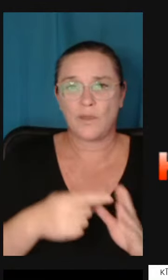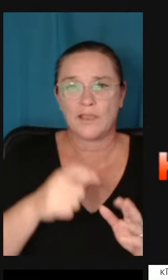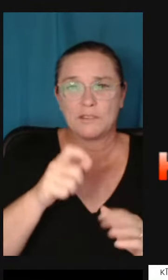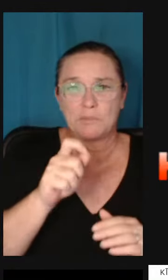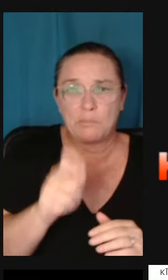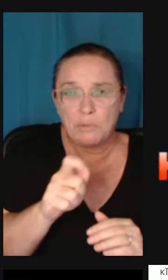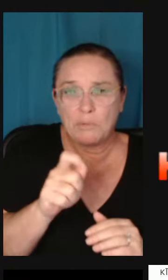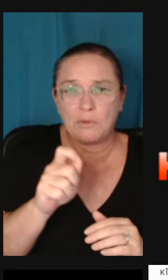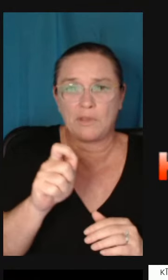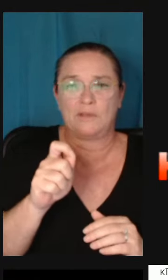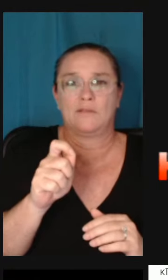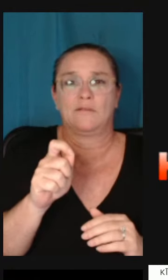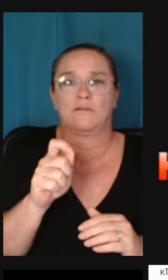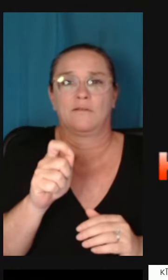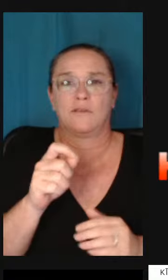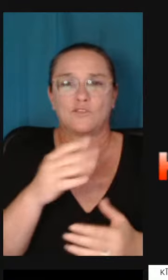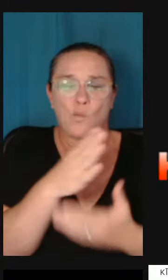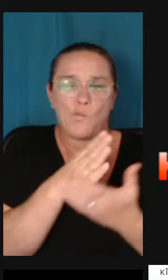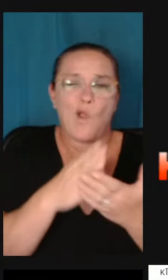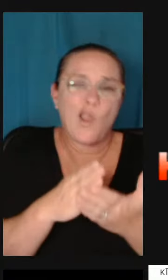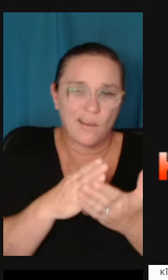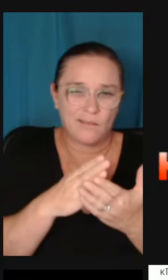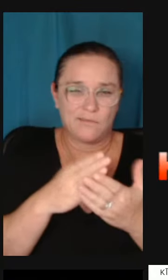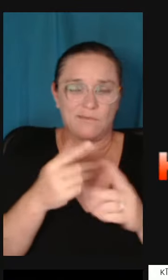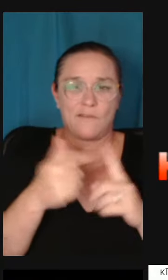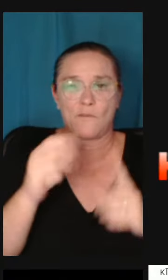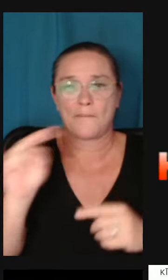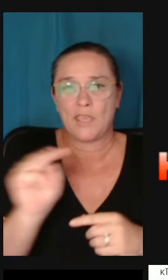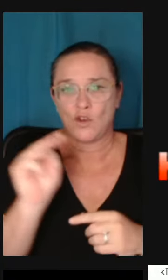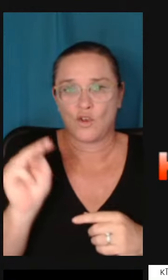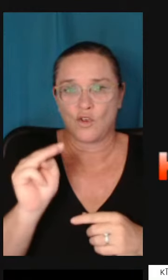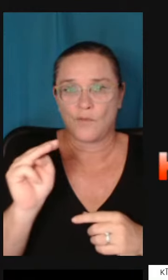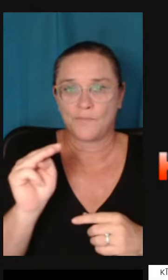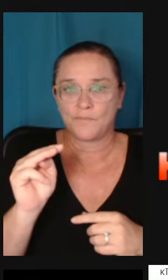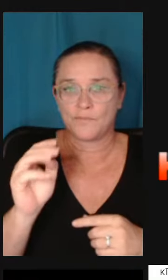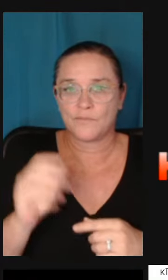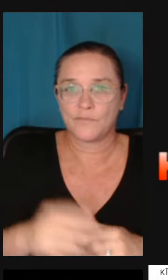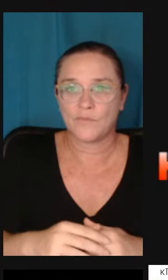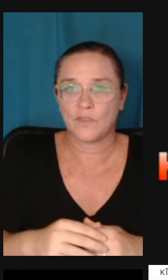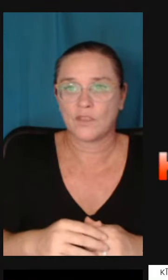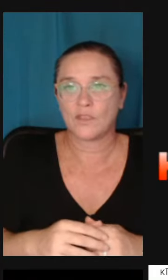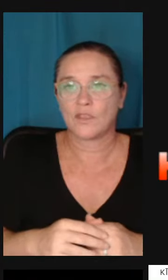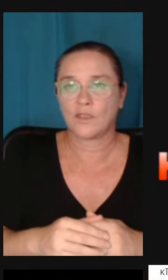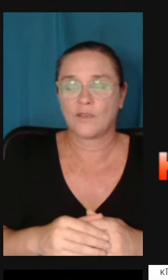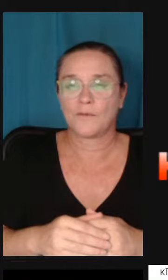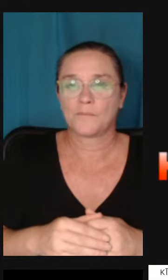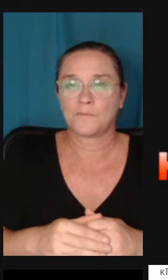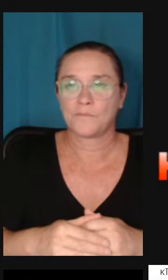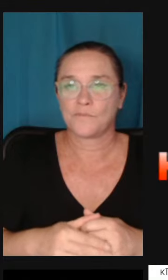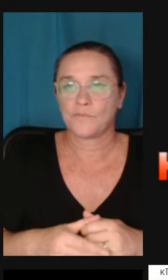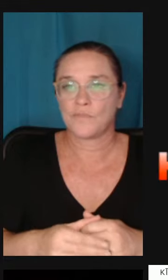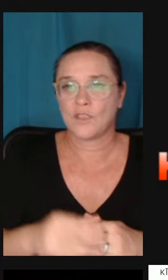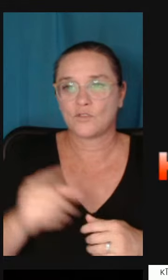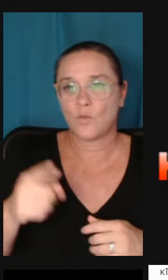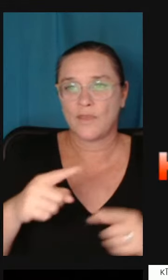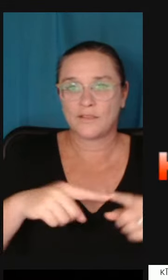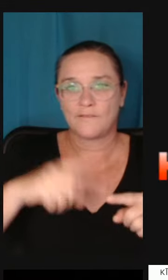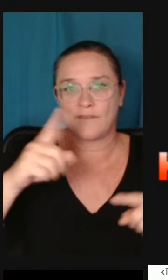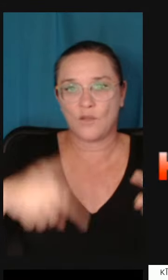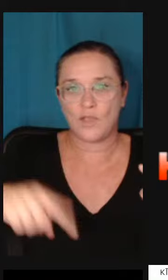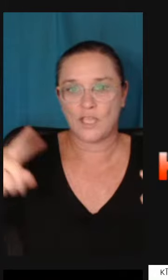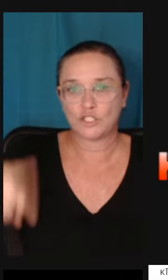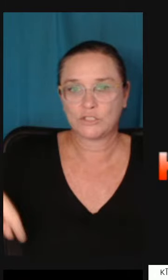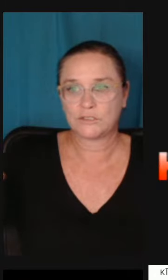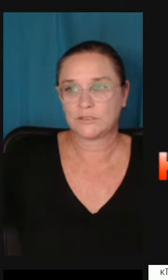meter. Right? So this is within the error range of the reading anyways. And so these are variations, perhaps based